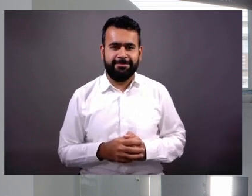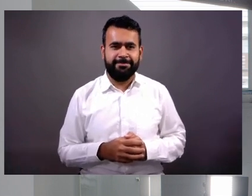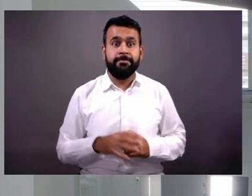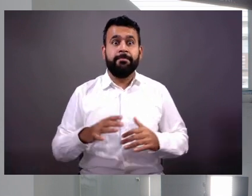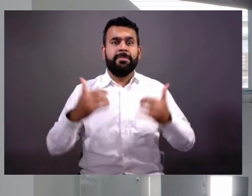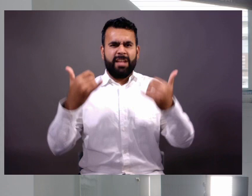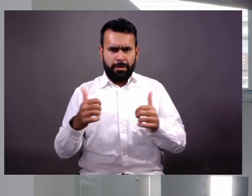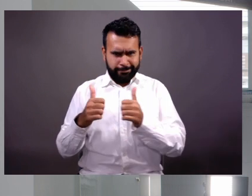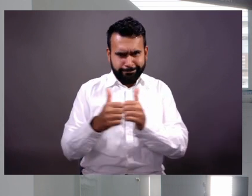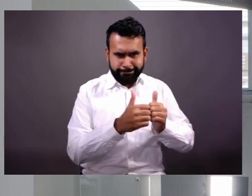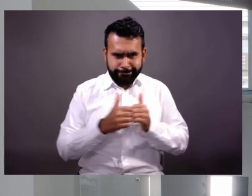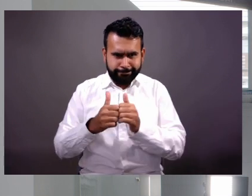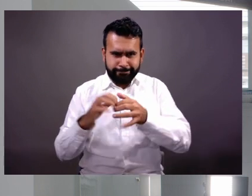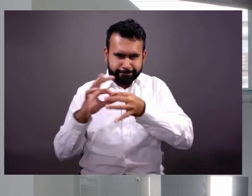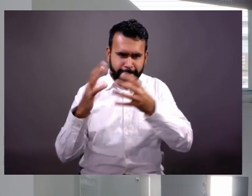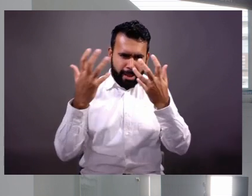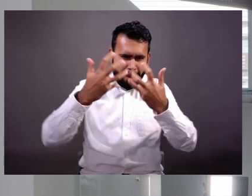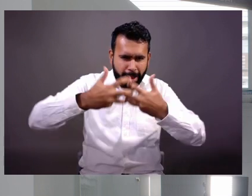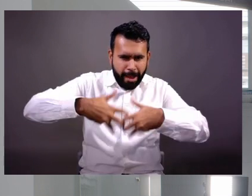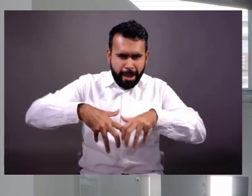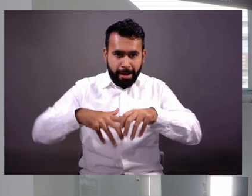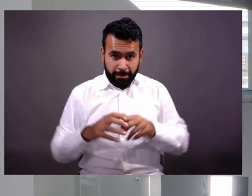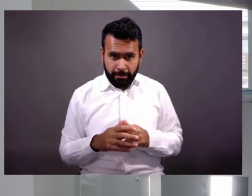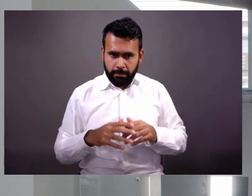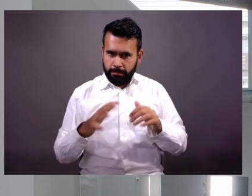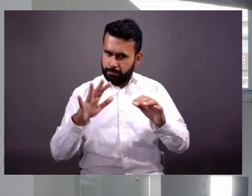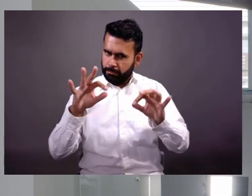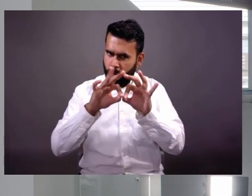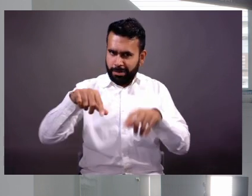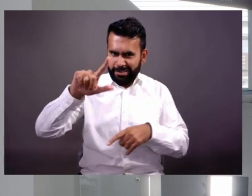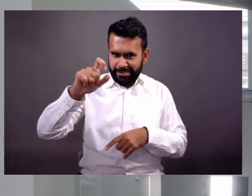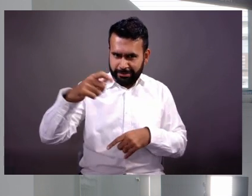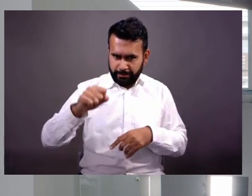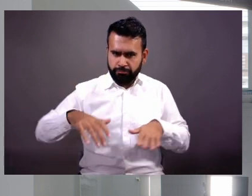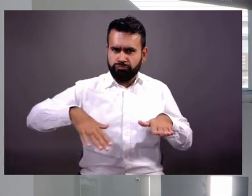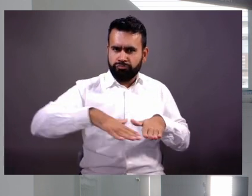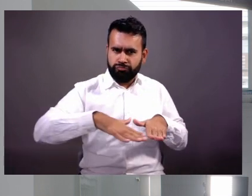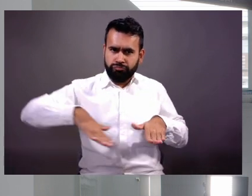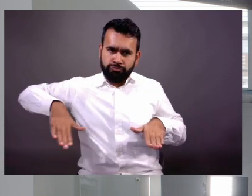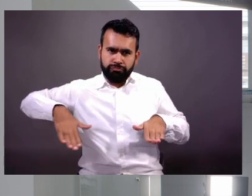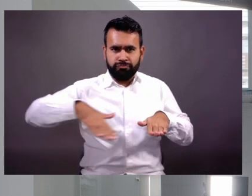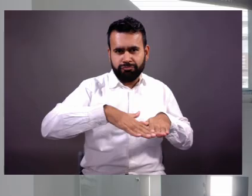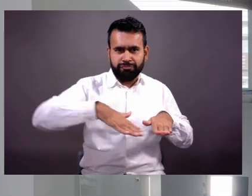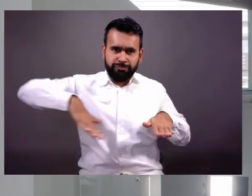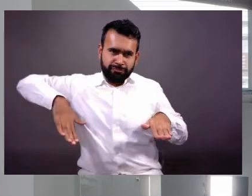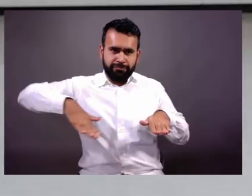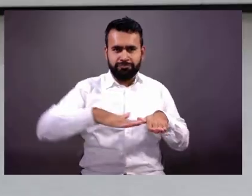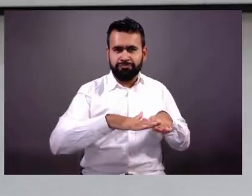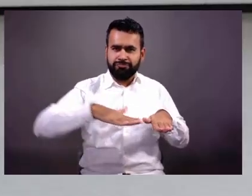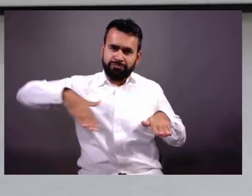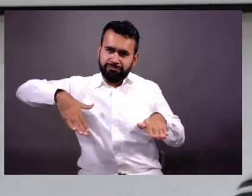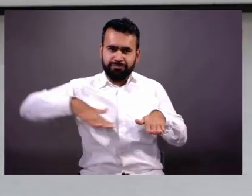8. Pivoting. Okay, so let's put that together. 5, 6, just with the legs. 1,